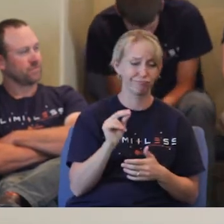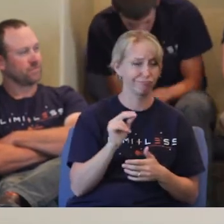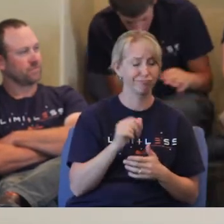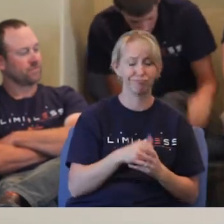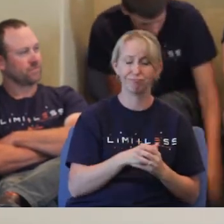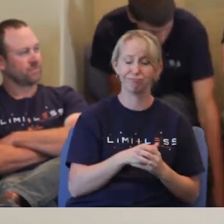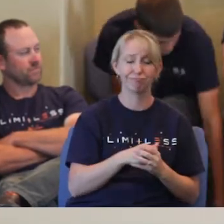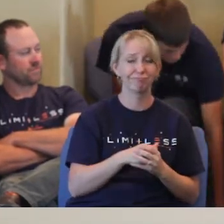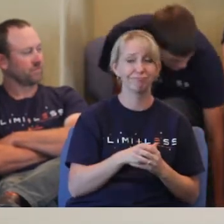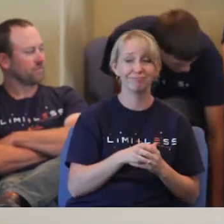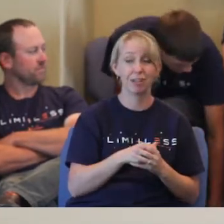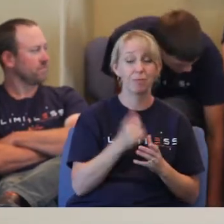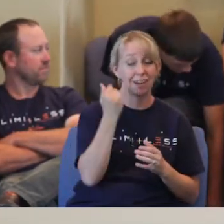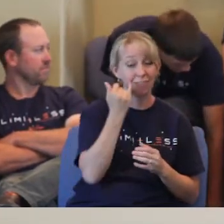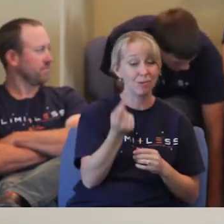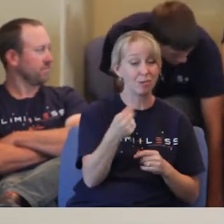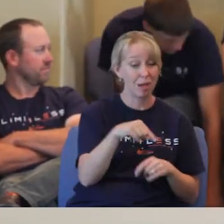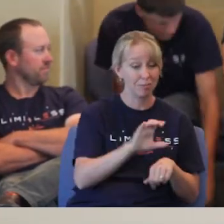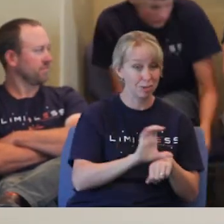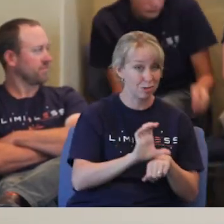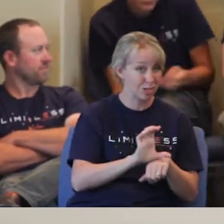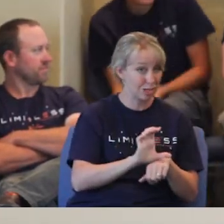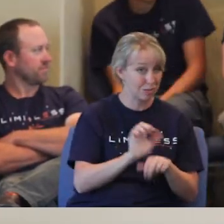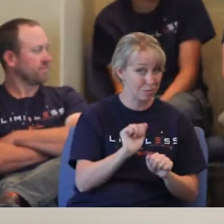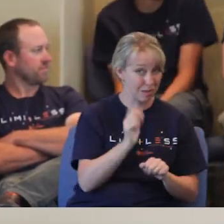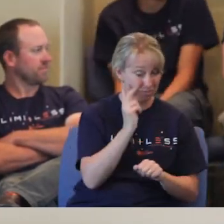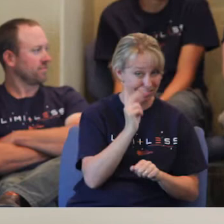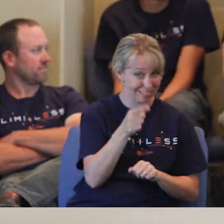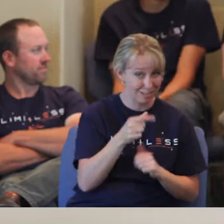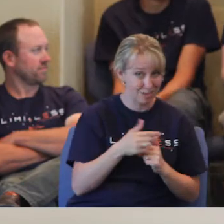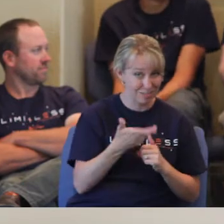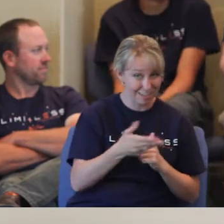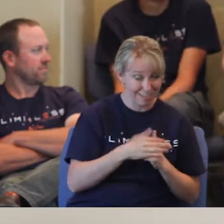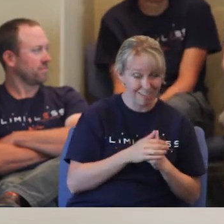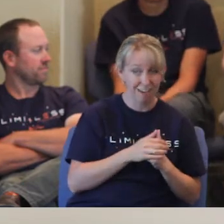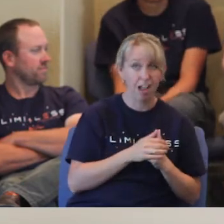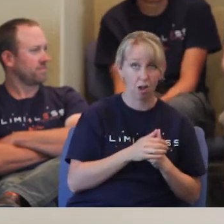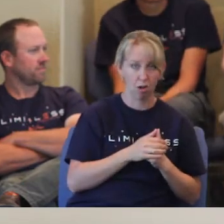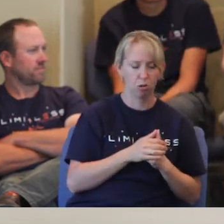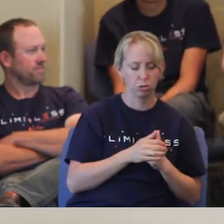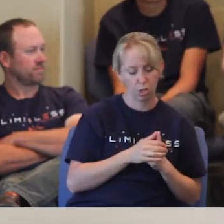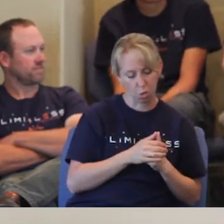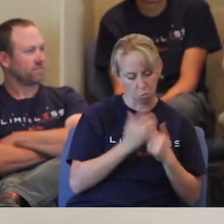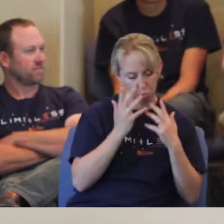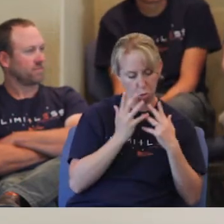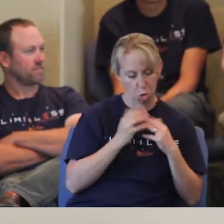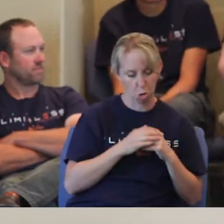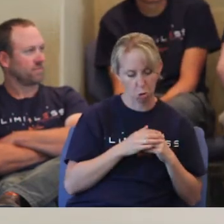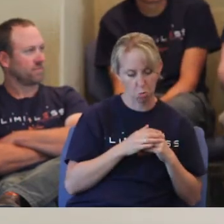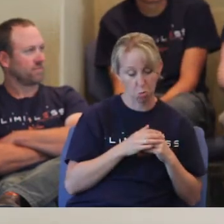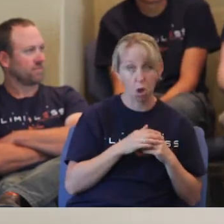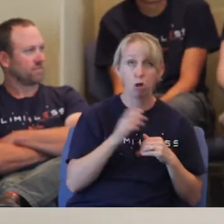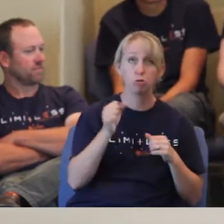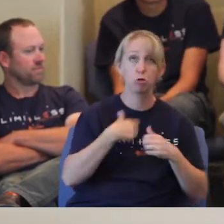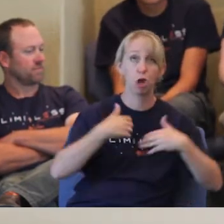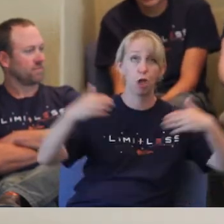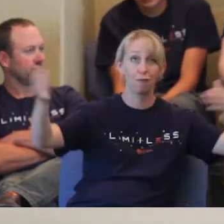but if you come to the church, we'll be able to see you." And he's like, "Oh." And then he's like, "Can I have a hug?"